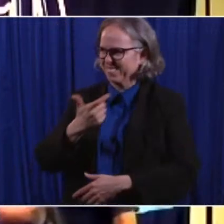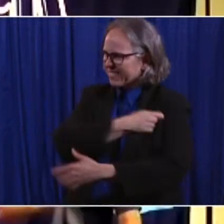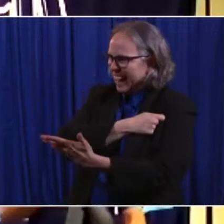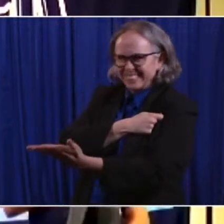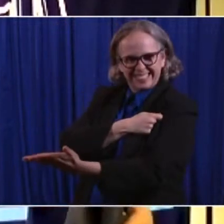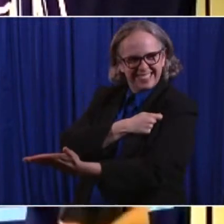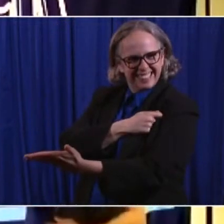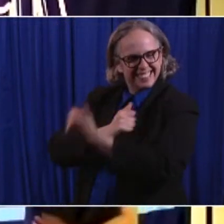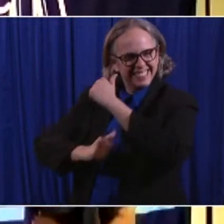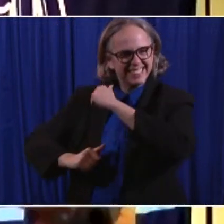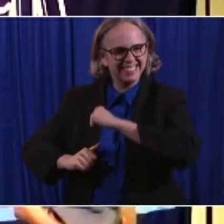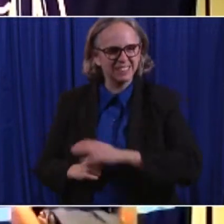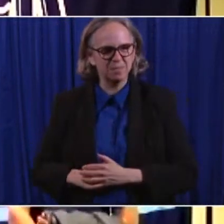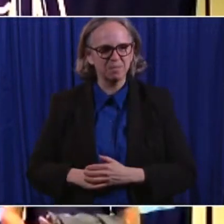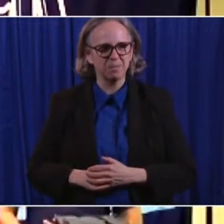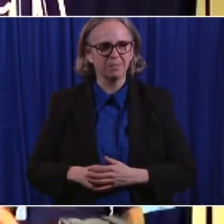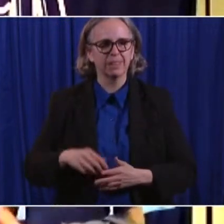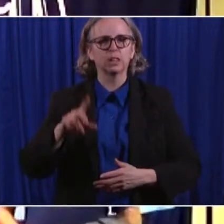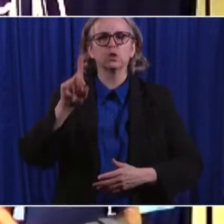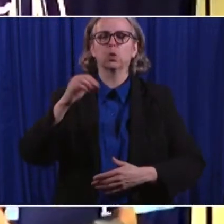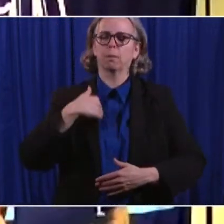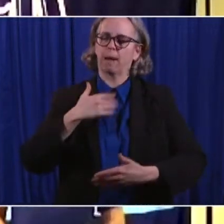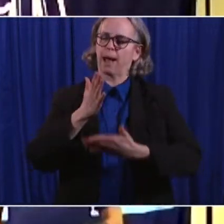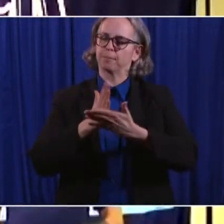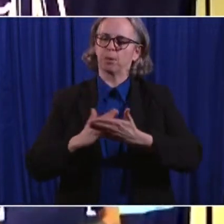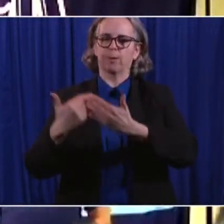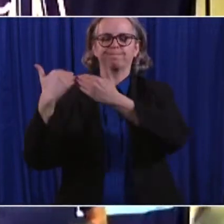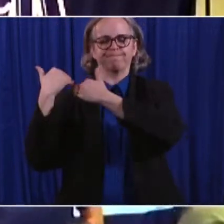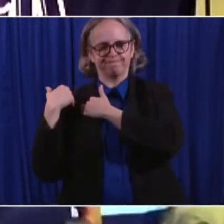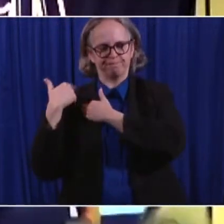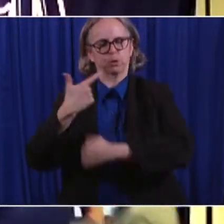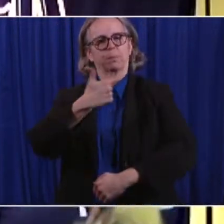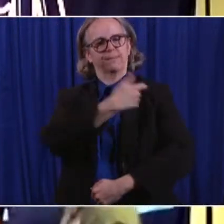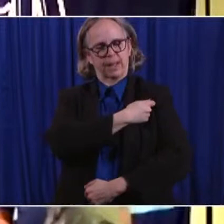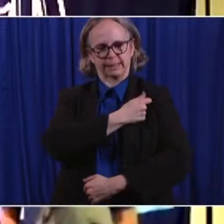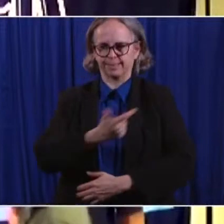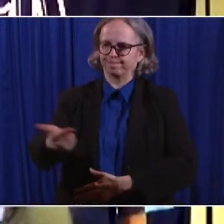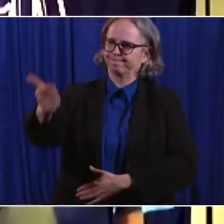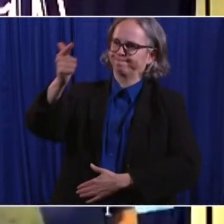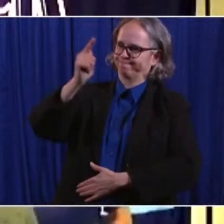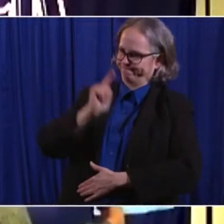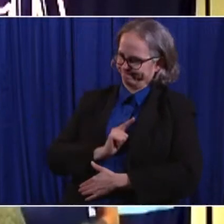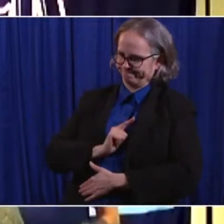part. So to get this thing behind us. That's great.